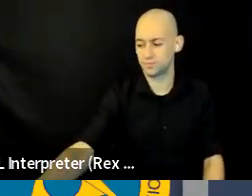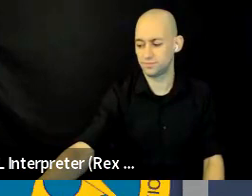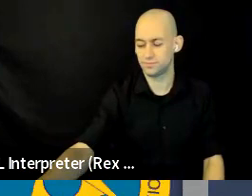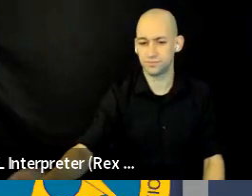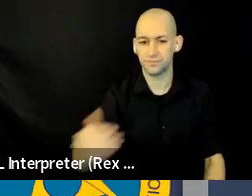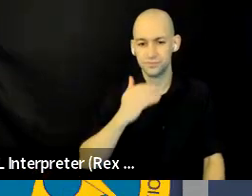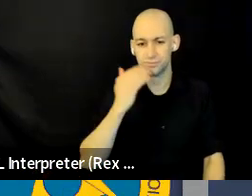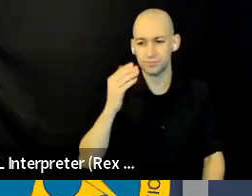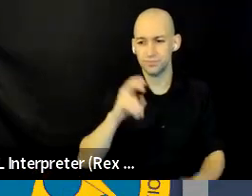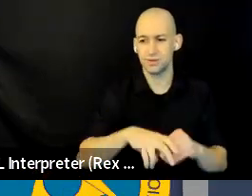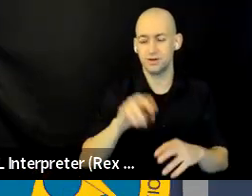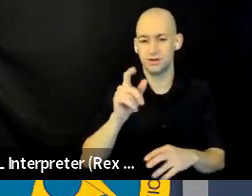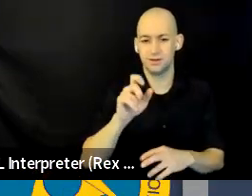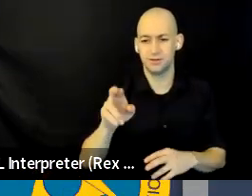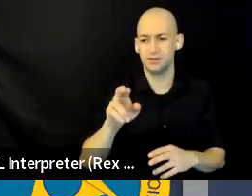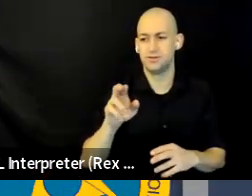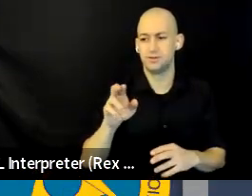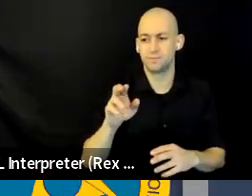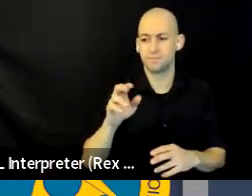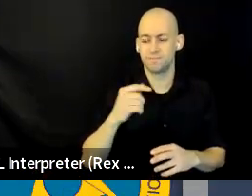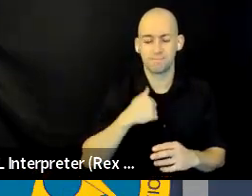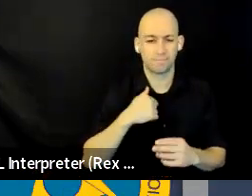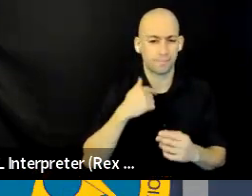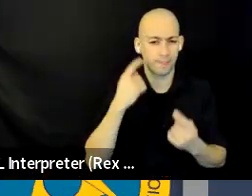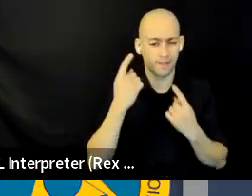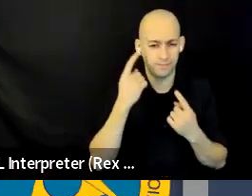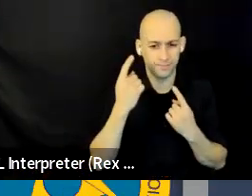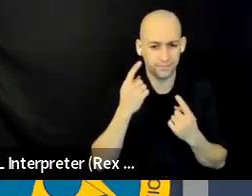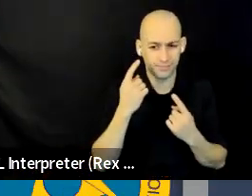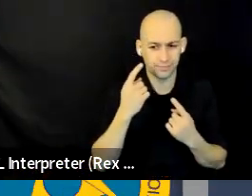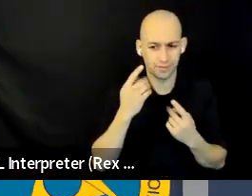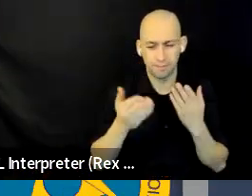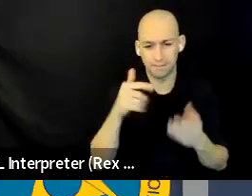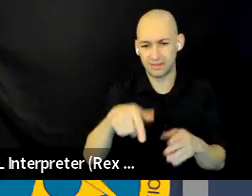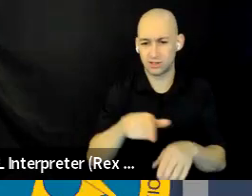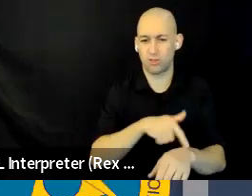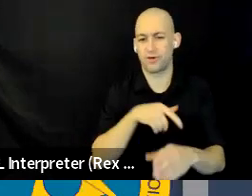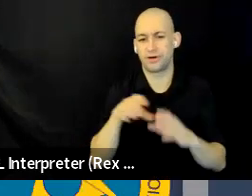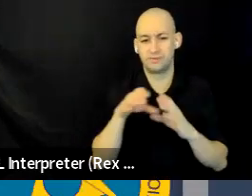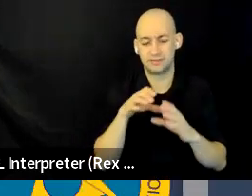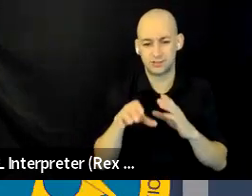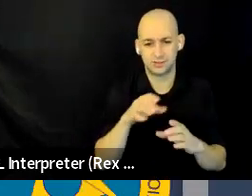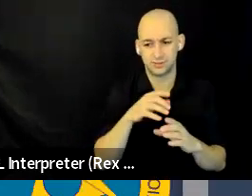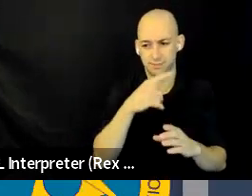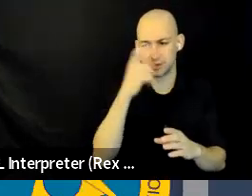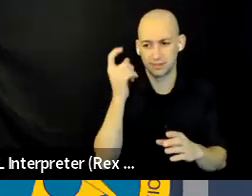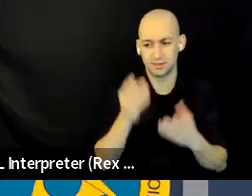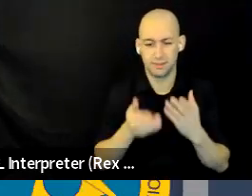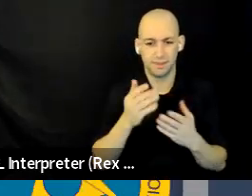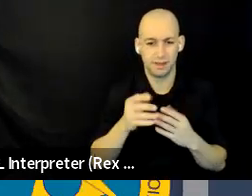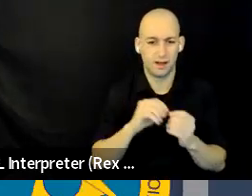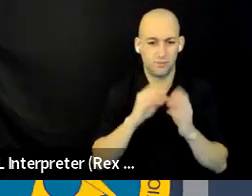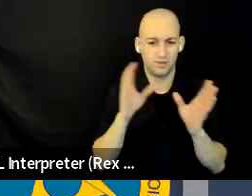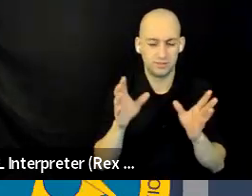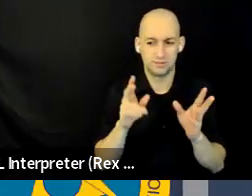Thank you, Chair Eager. So I'm wondering, Francis, and this might be a longer conversation because maybe there's obvious